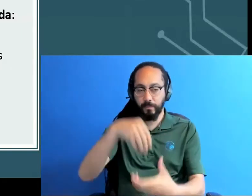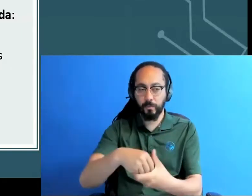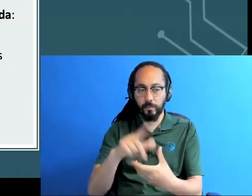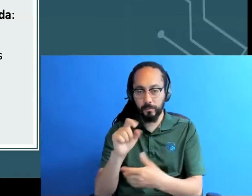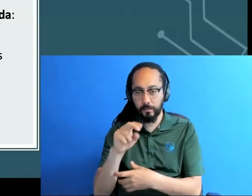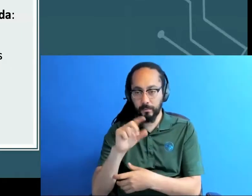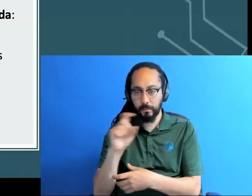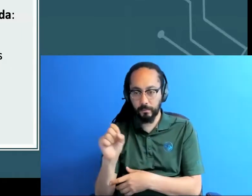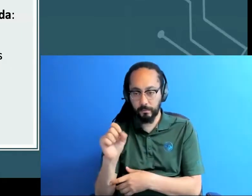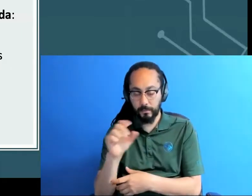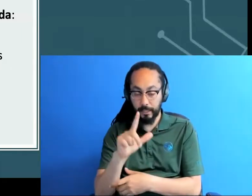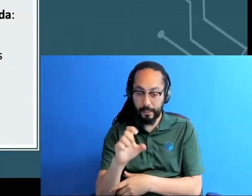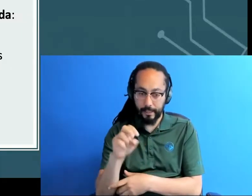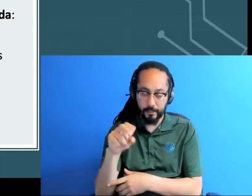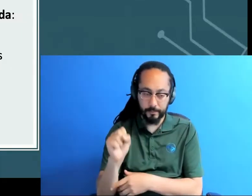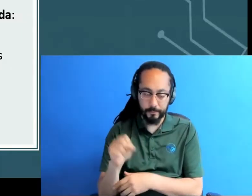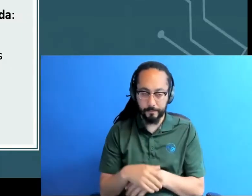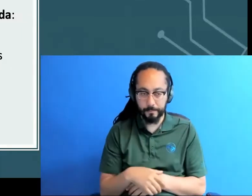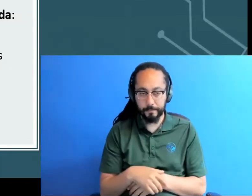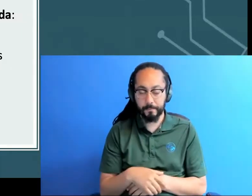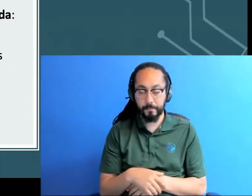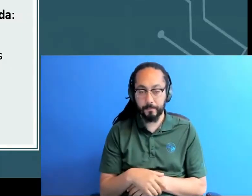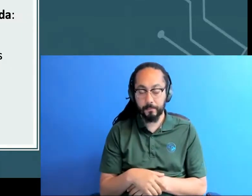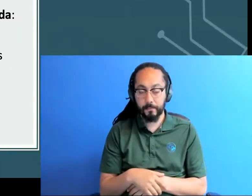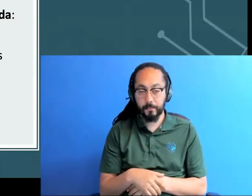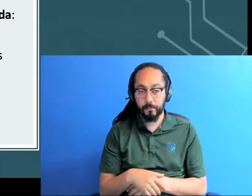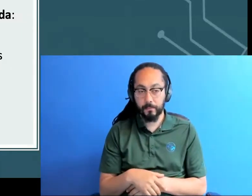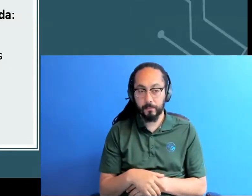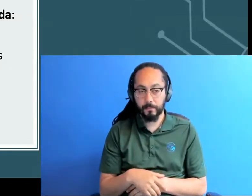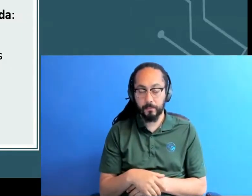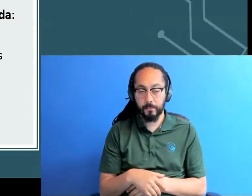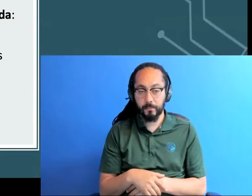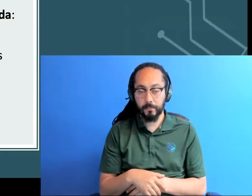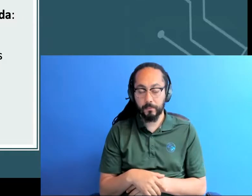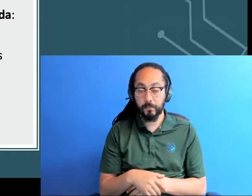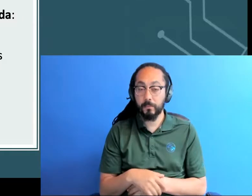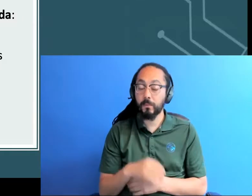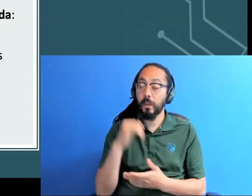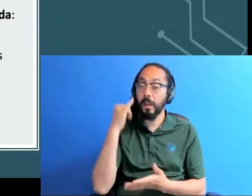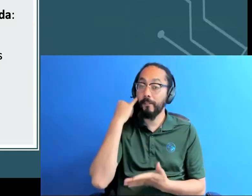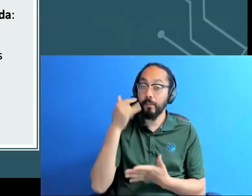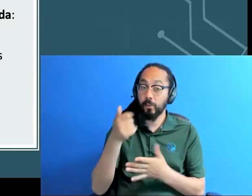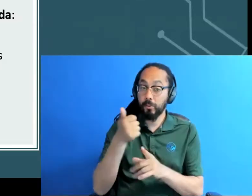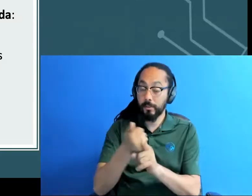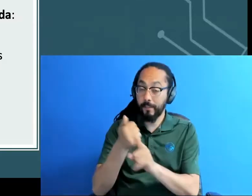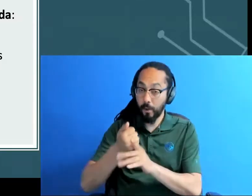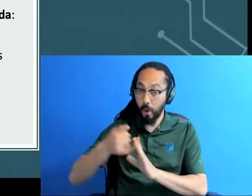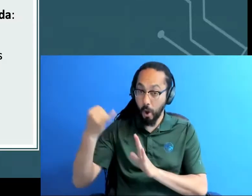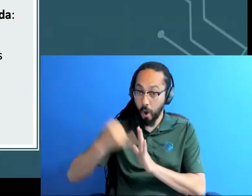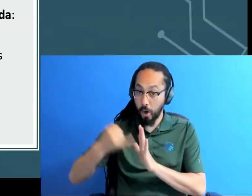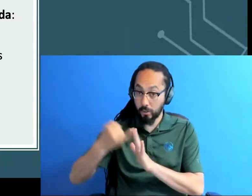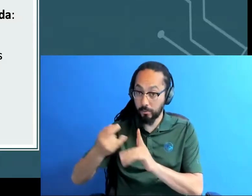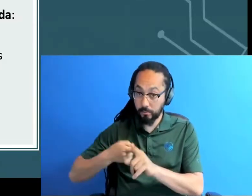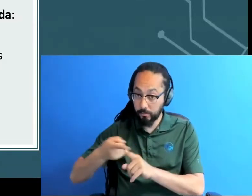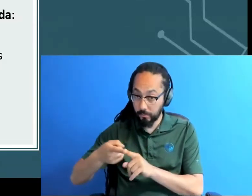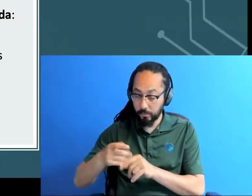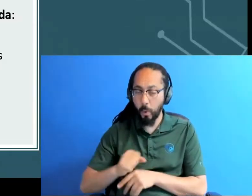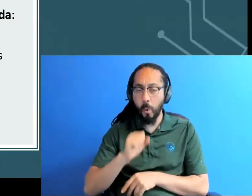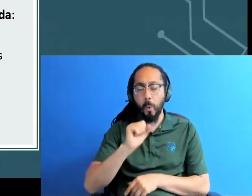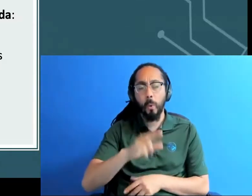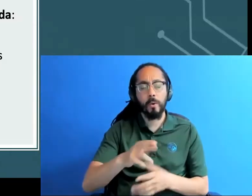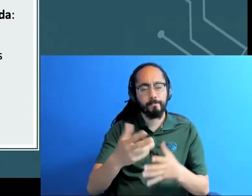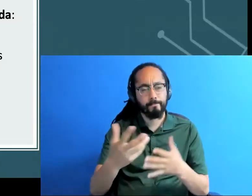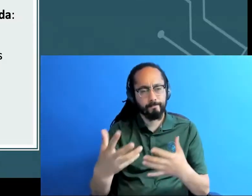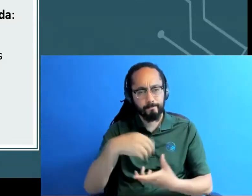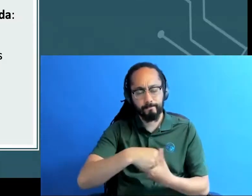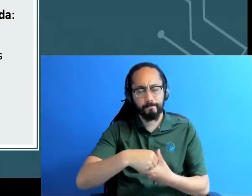from the arts area or having that diversity and inclusion lens means you have to make different choices. And